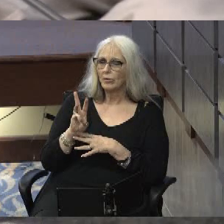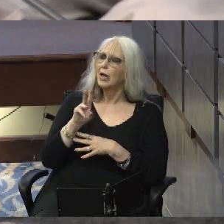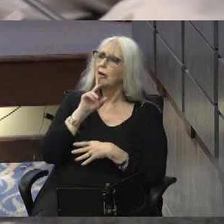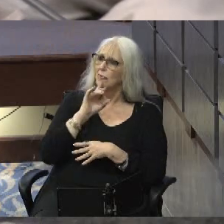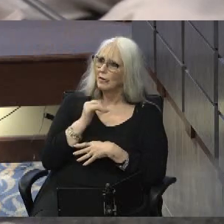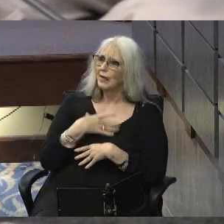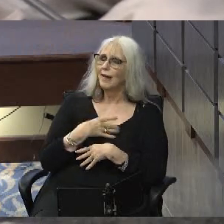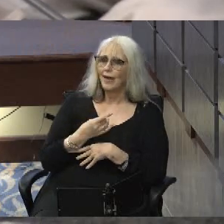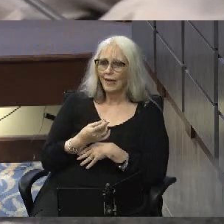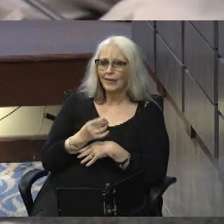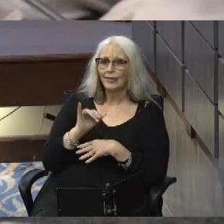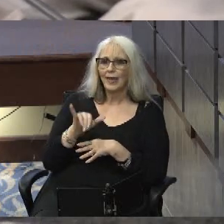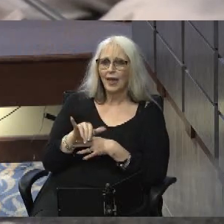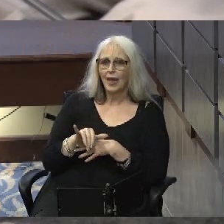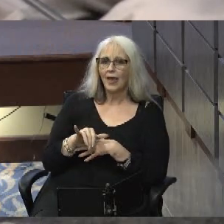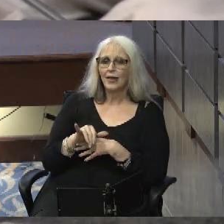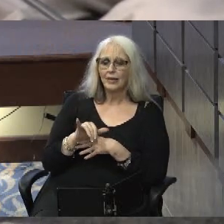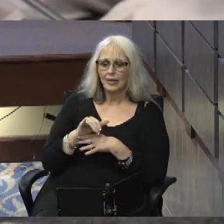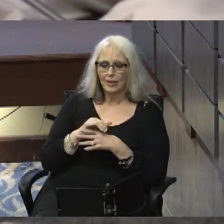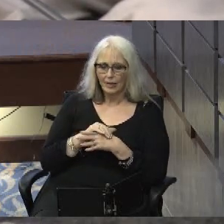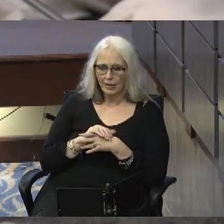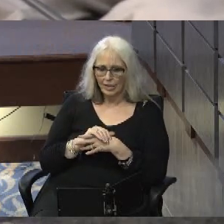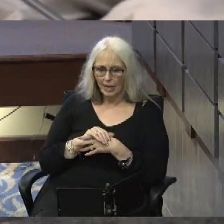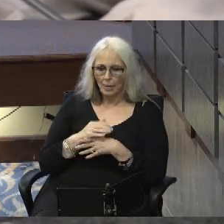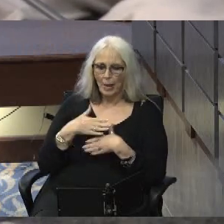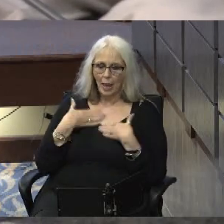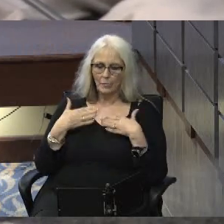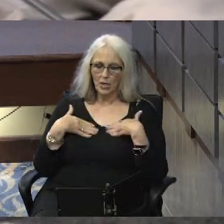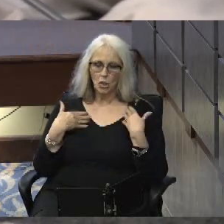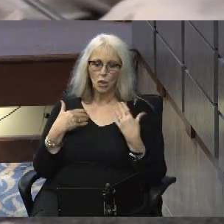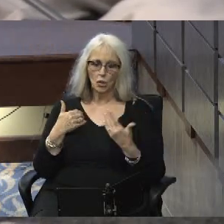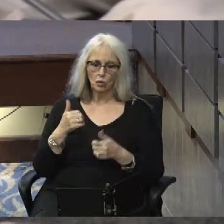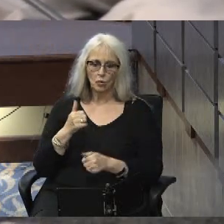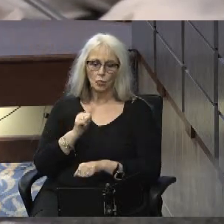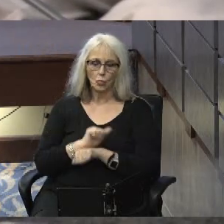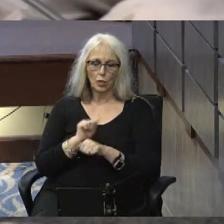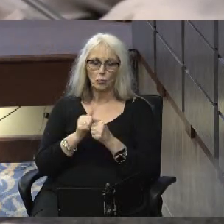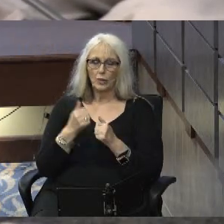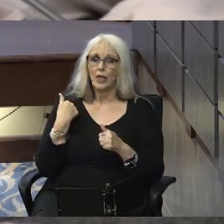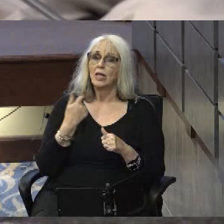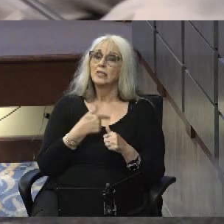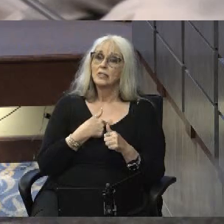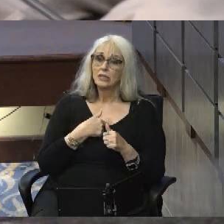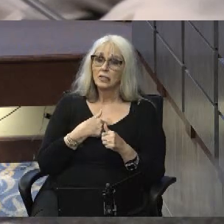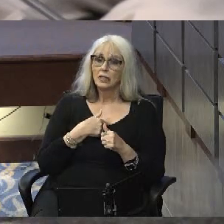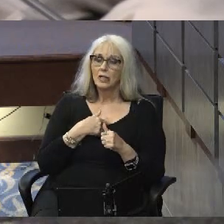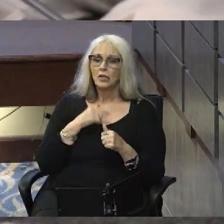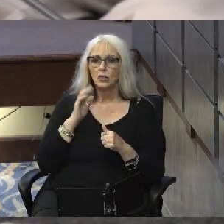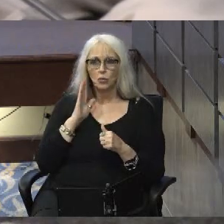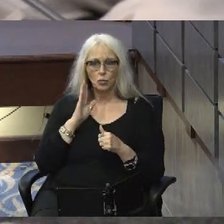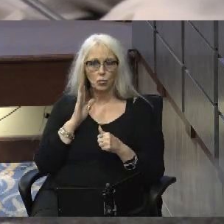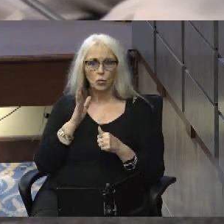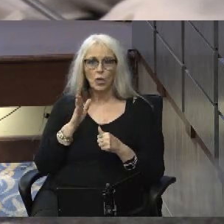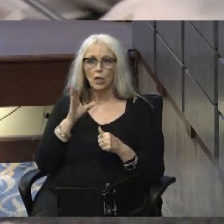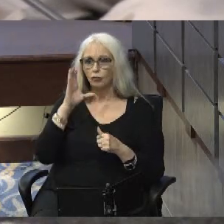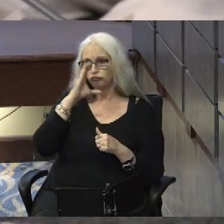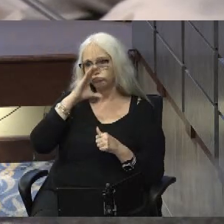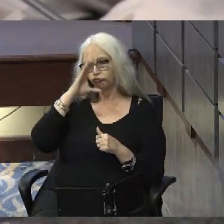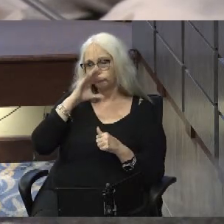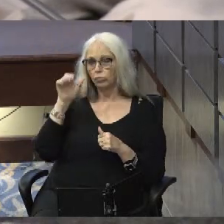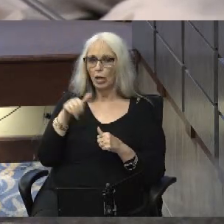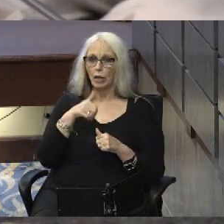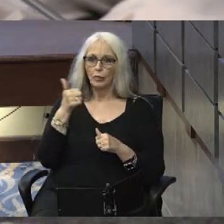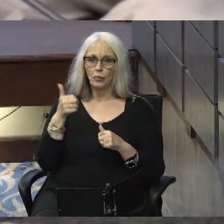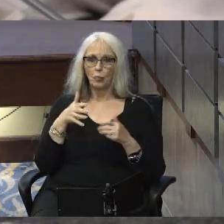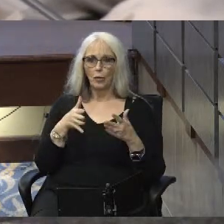that Flying W, and I'm glad you're going to work with us on that, and you're going to explore other ways to bring